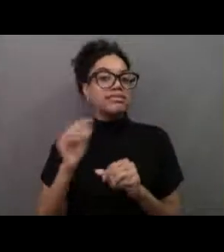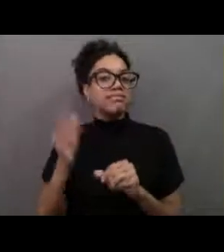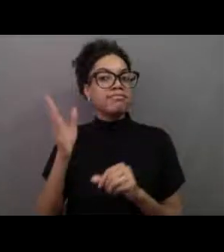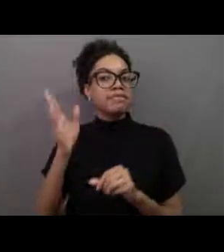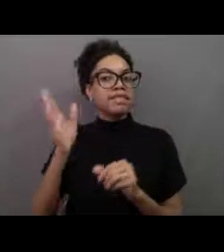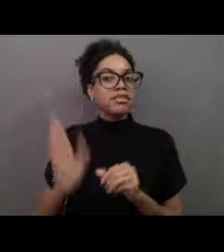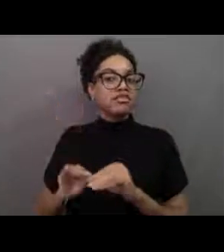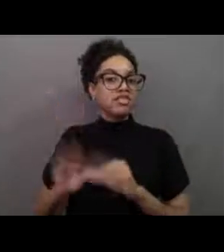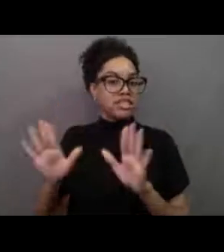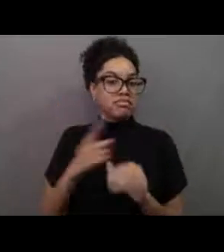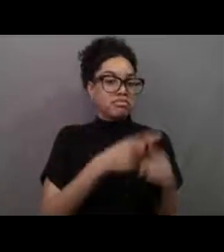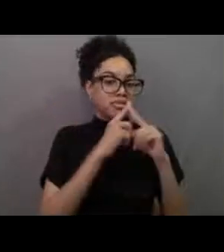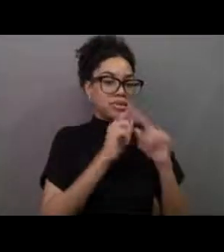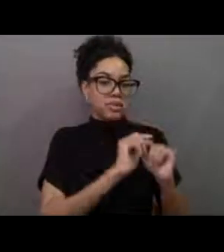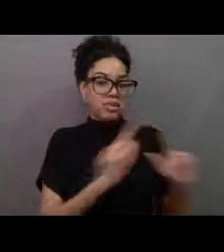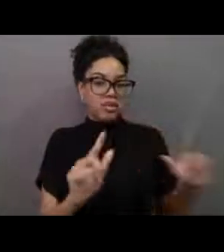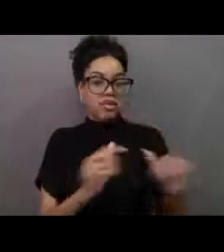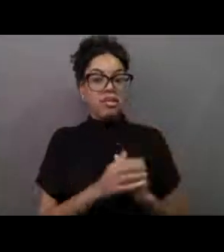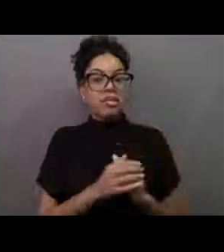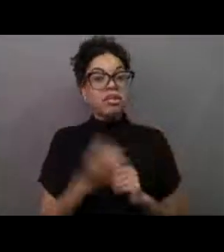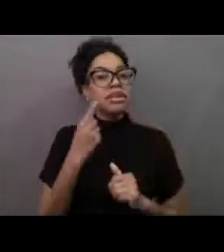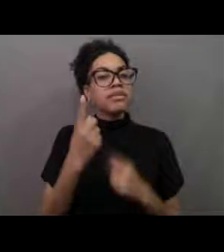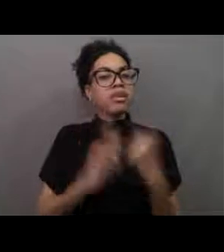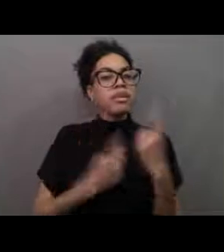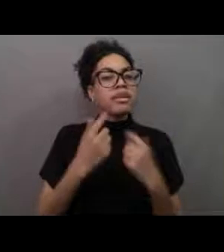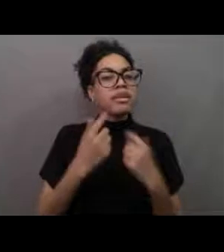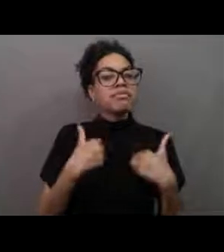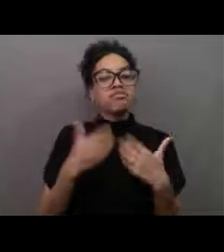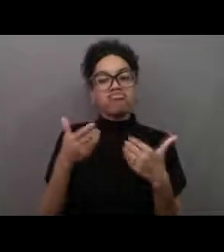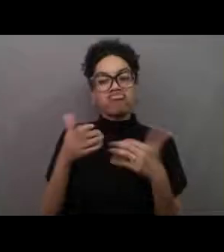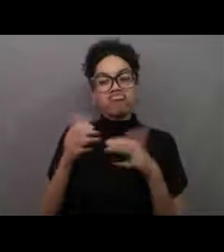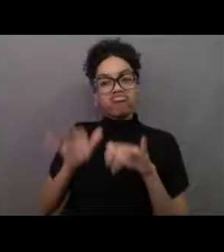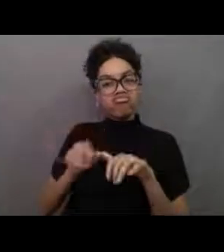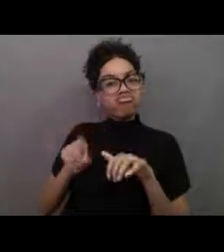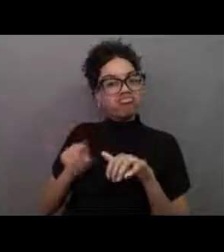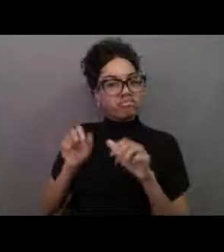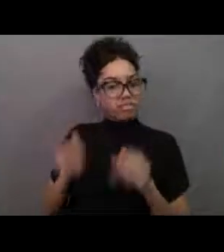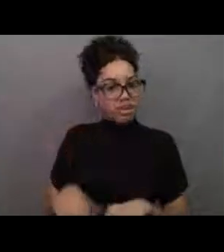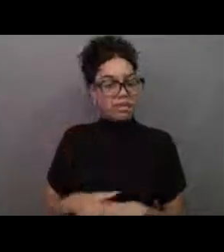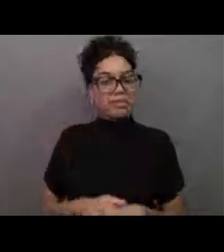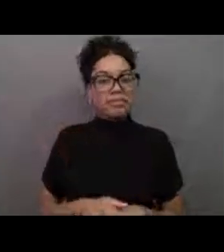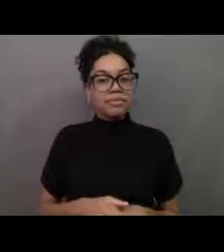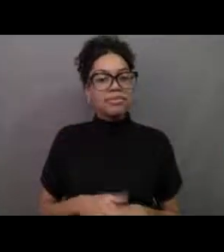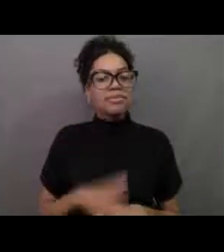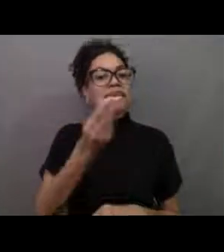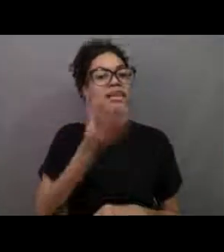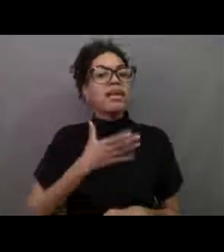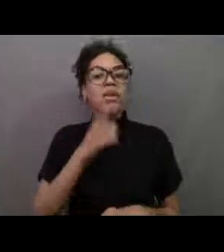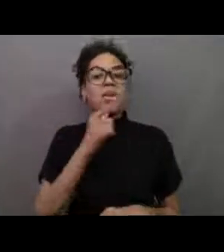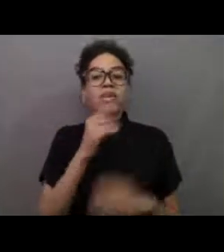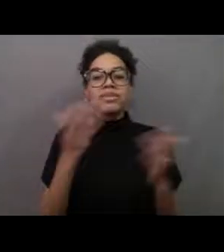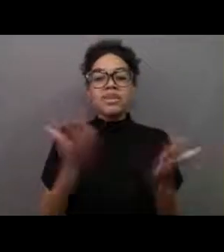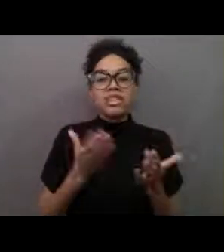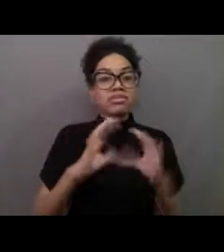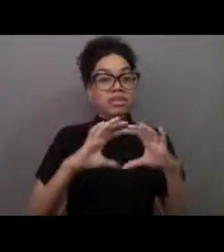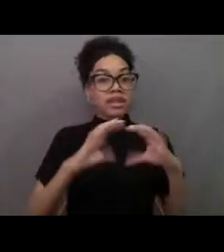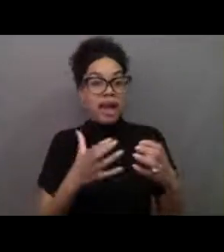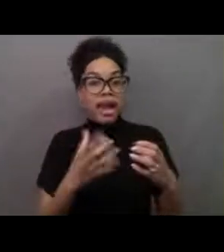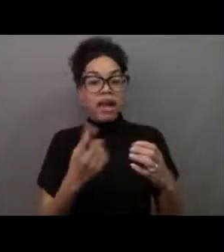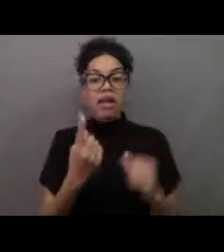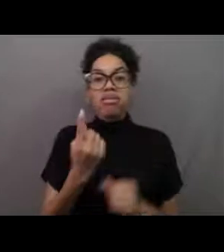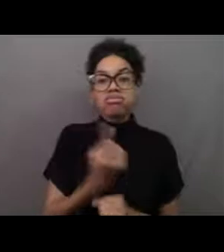write questions. Please let us know if you're a class tuning in and if there are multiple people watching who's specifically asking the question. We